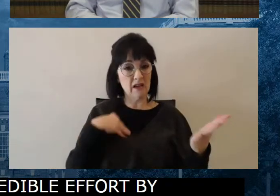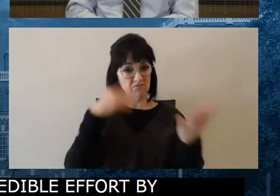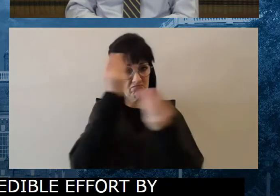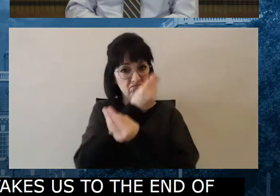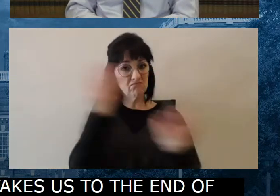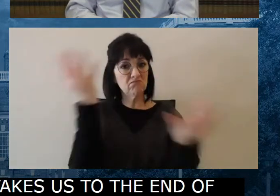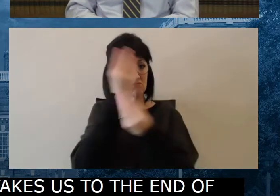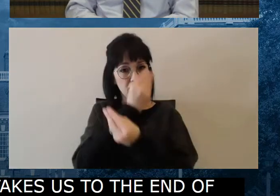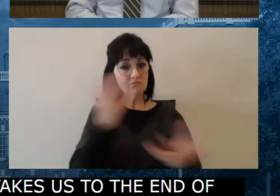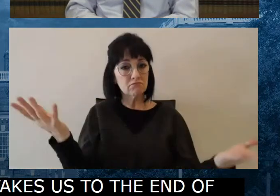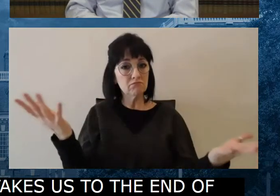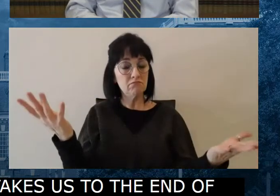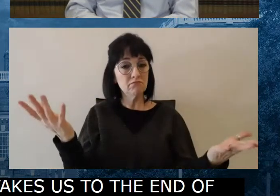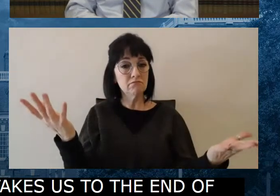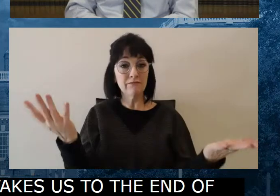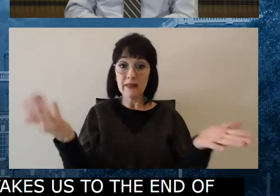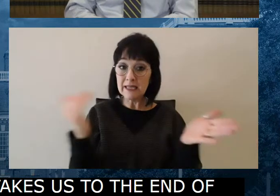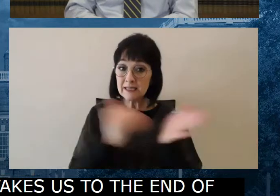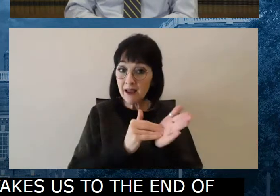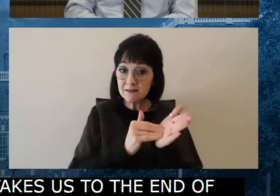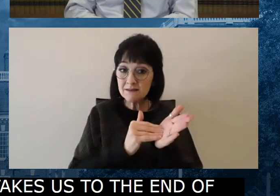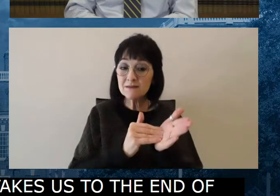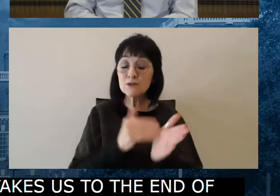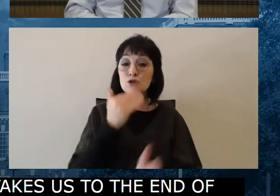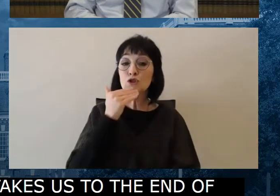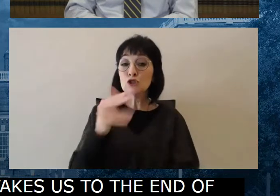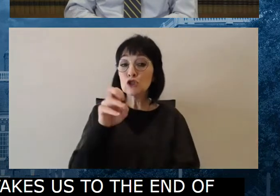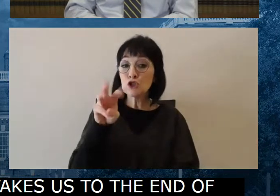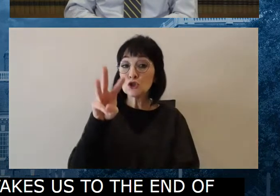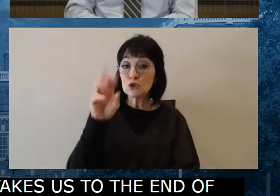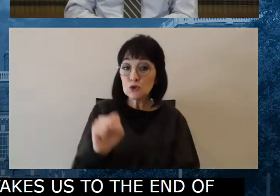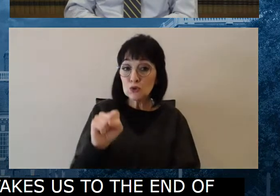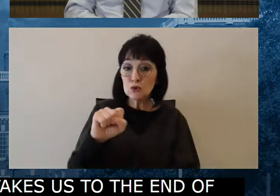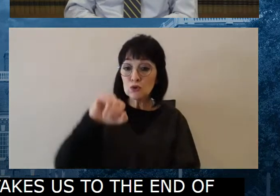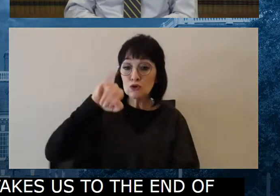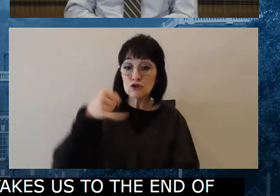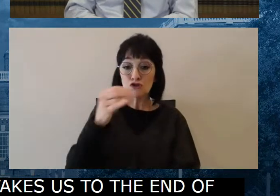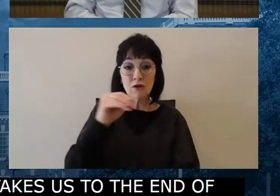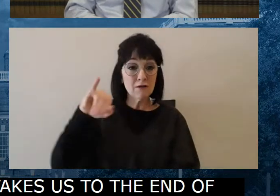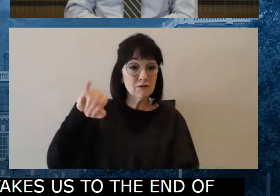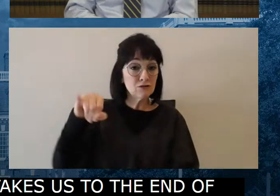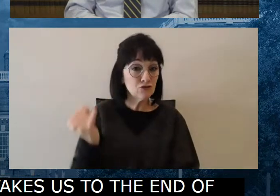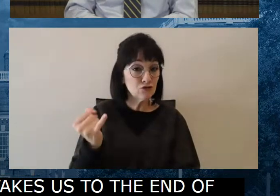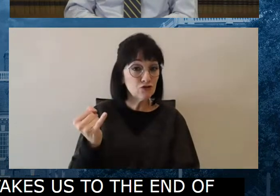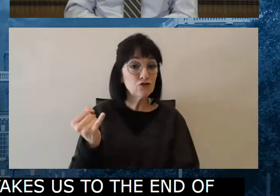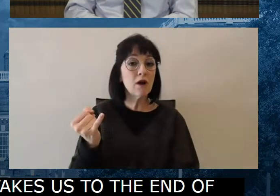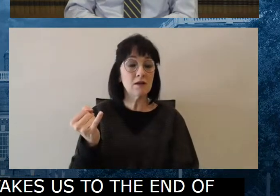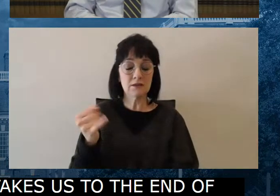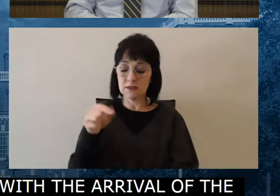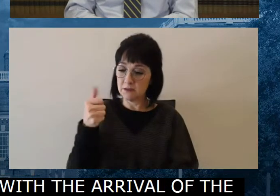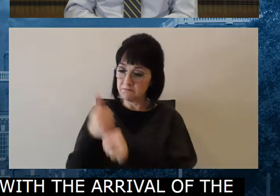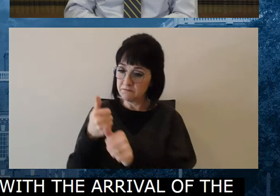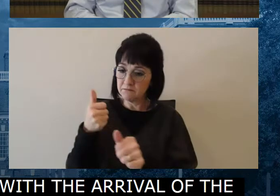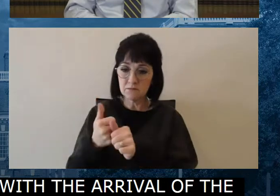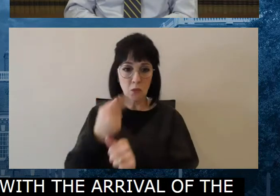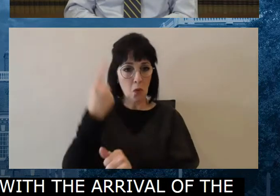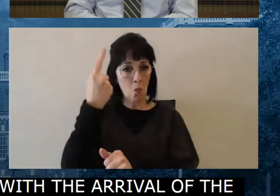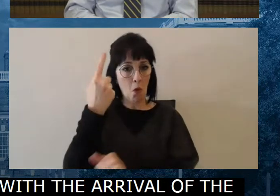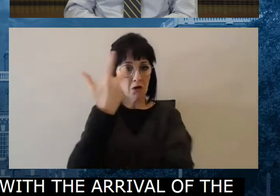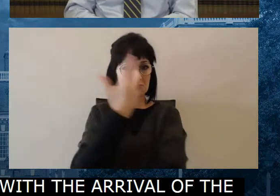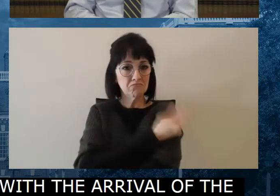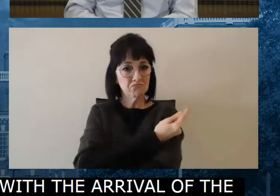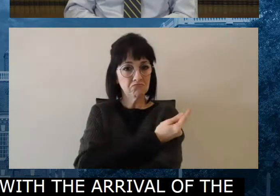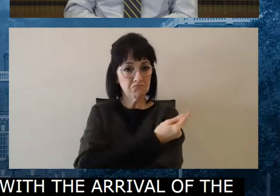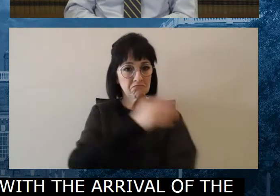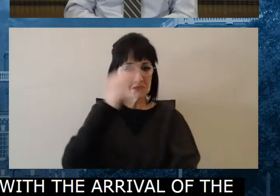Johnson & Johnson single dose vaccine with incredible efficacy. One dose, it's